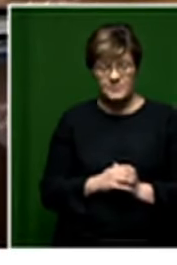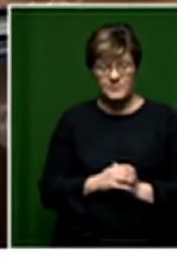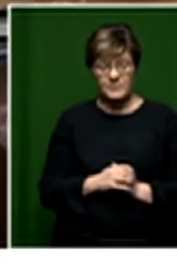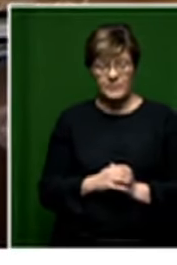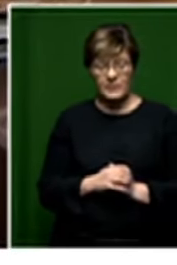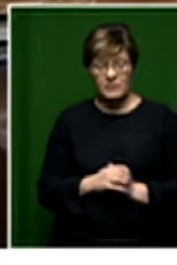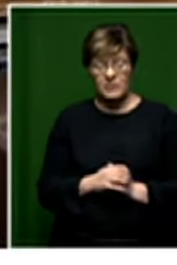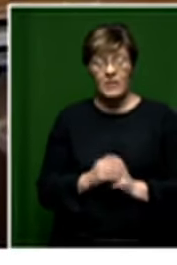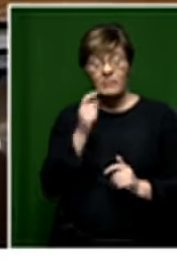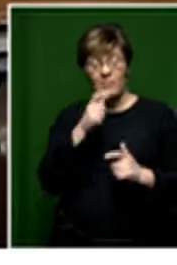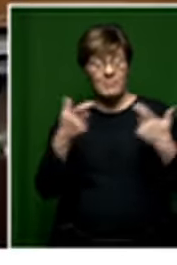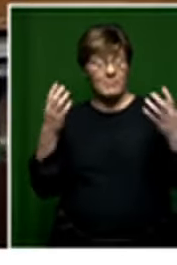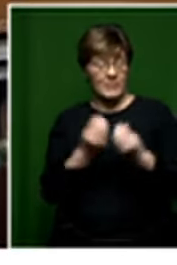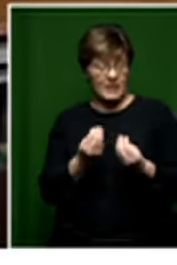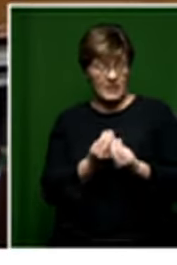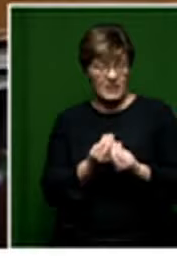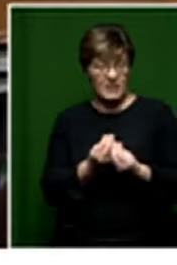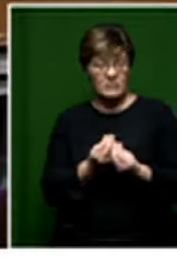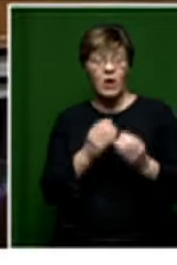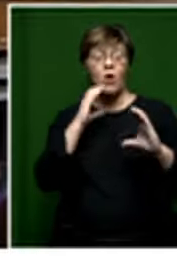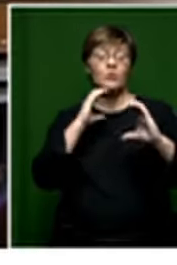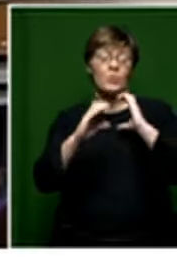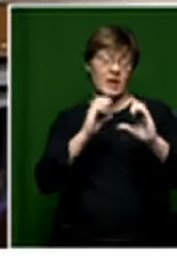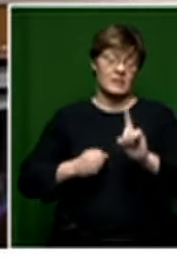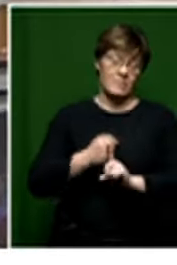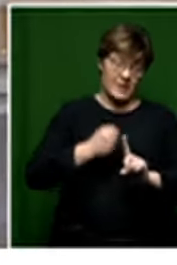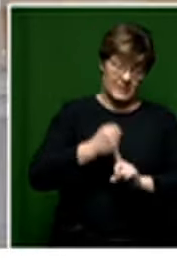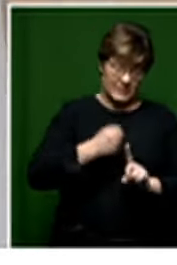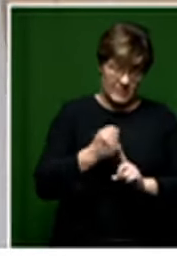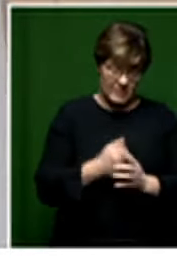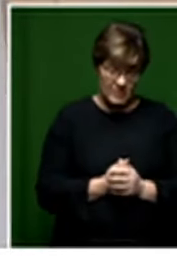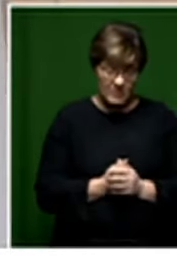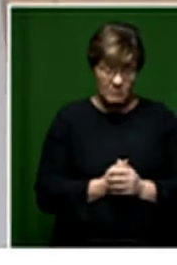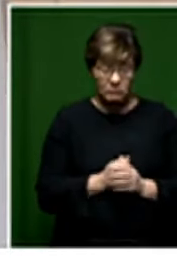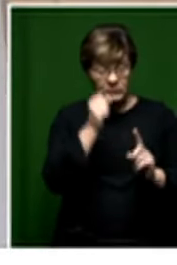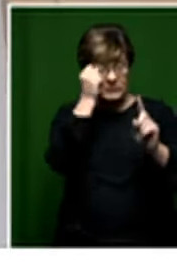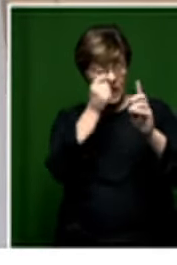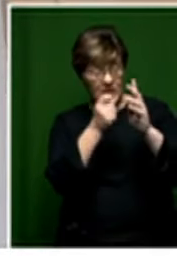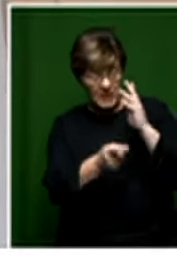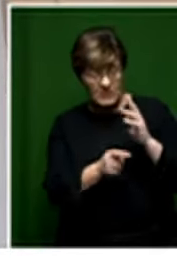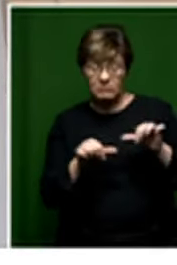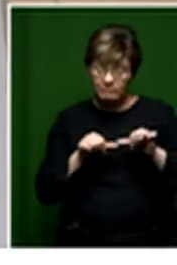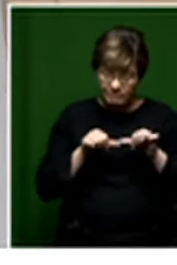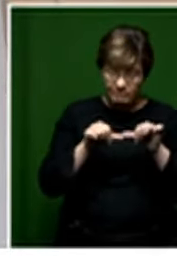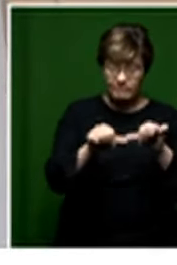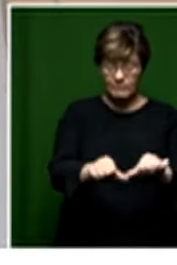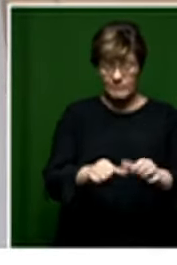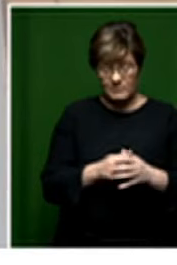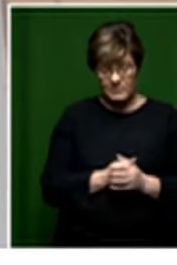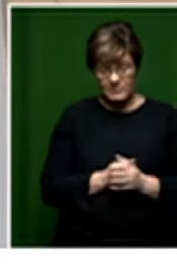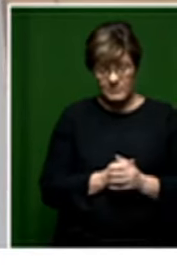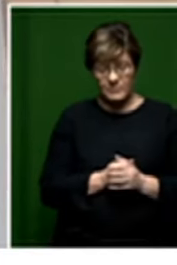I think the main thing now is the communications campaign. It needs to be very targeted. It needs to be continuous. It needs